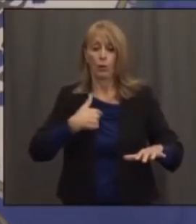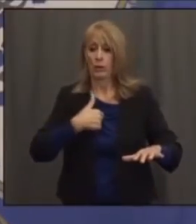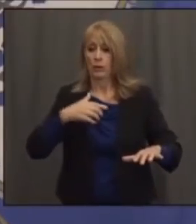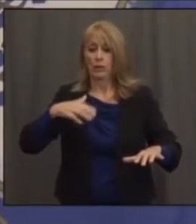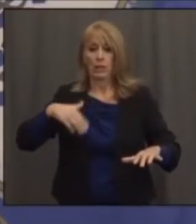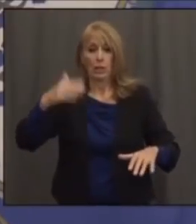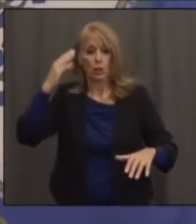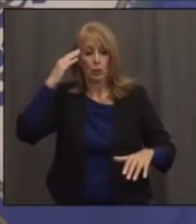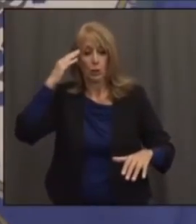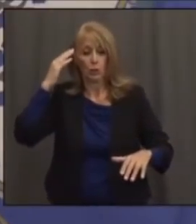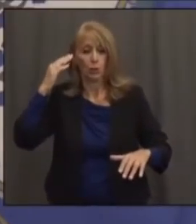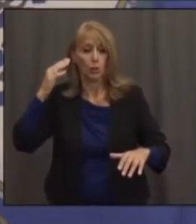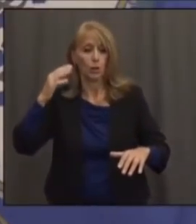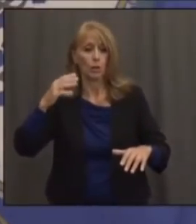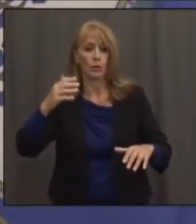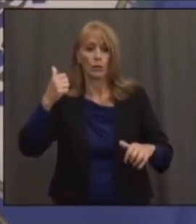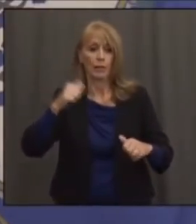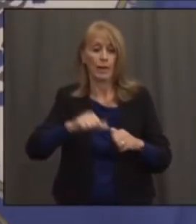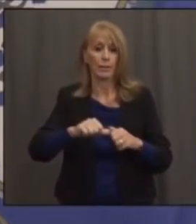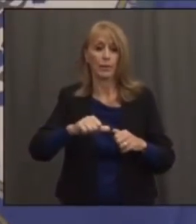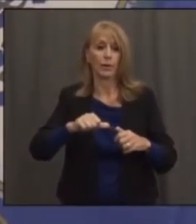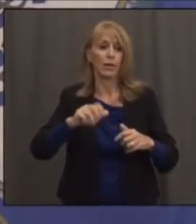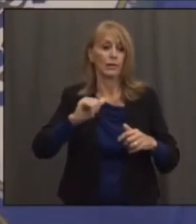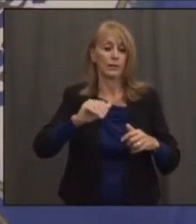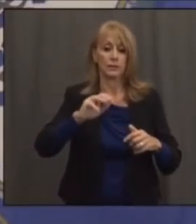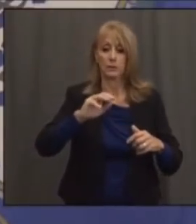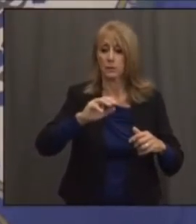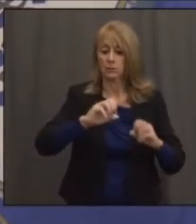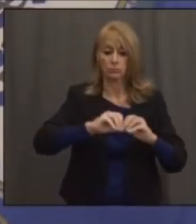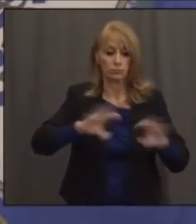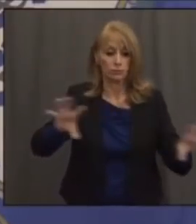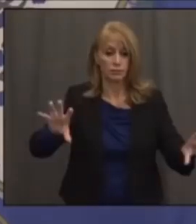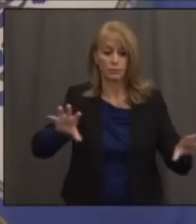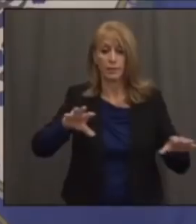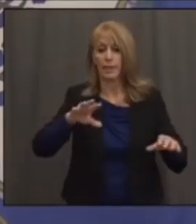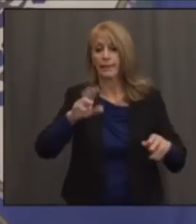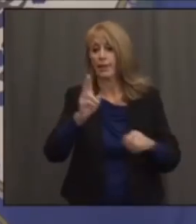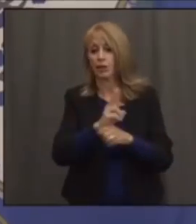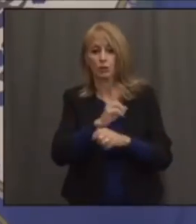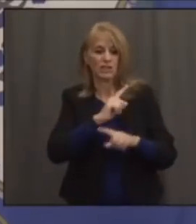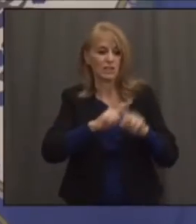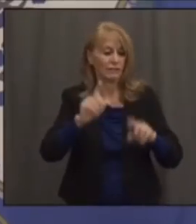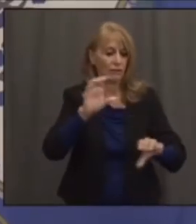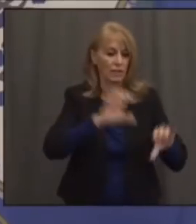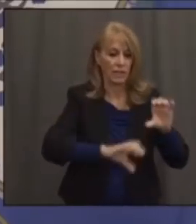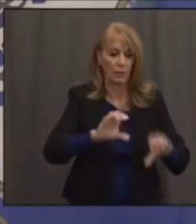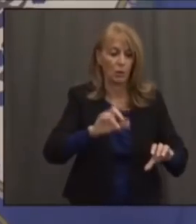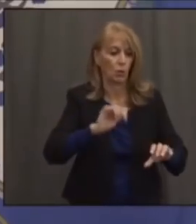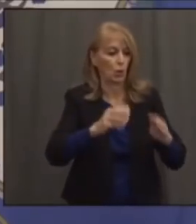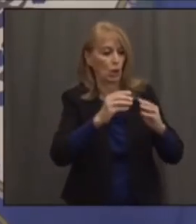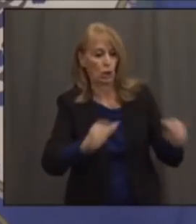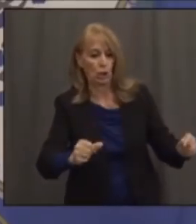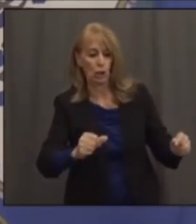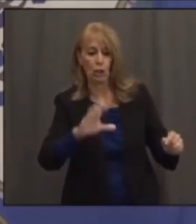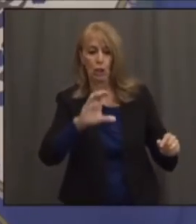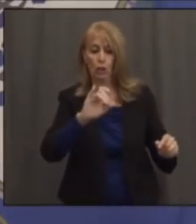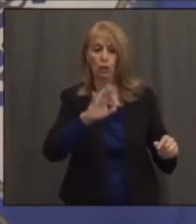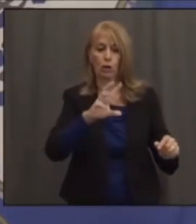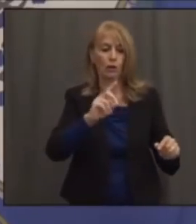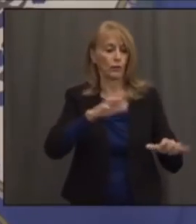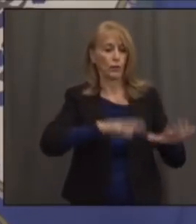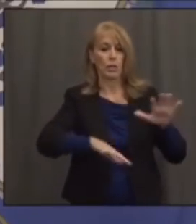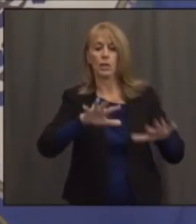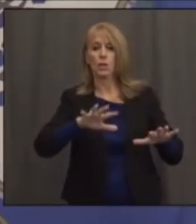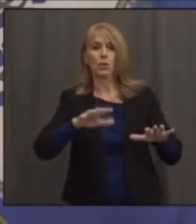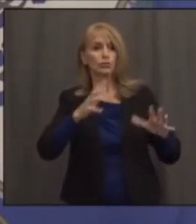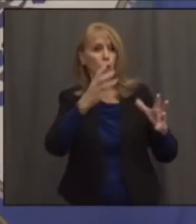is up here saying masks transmit disease and hydroxychloroquine is a miracle cure. And we were making the